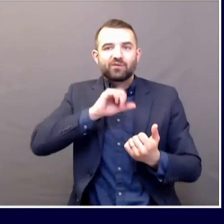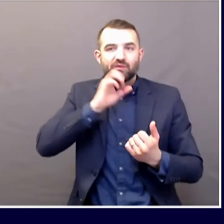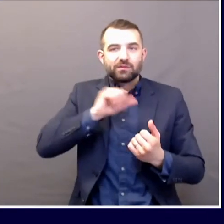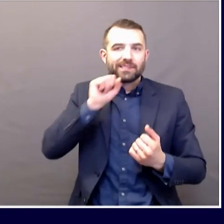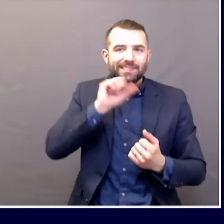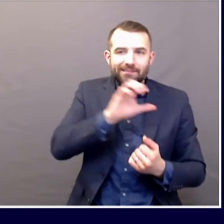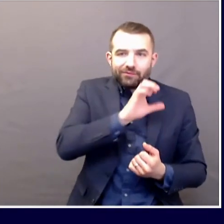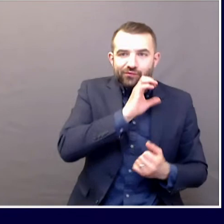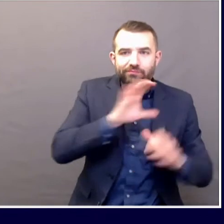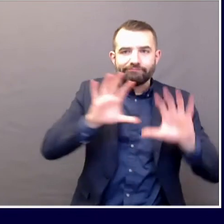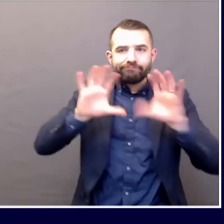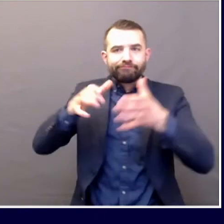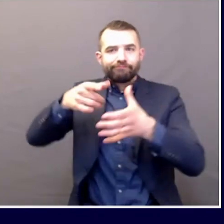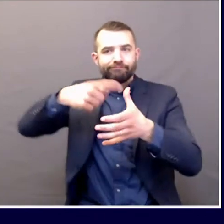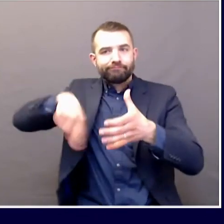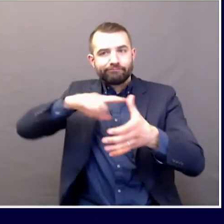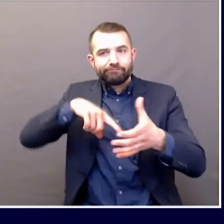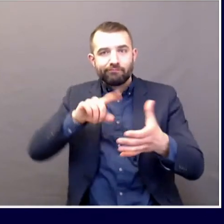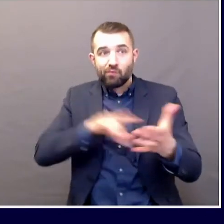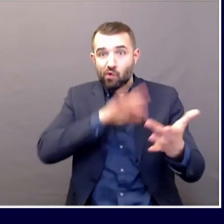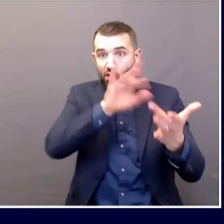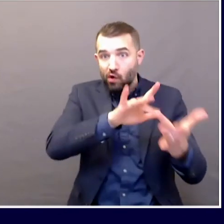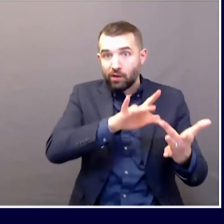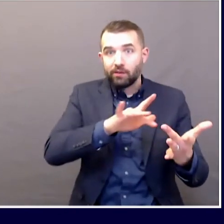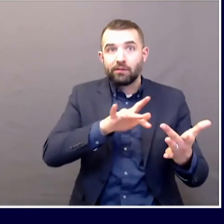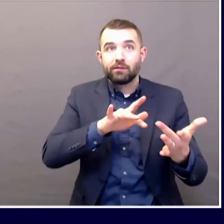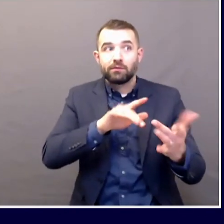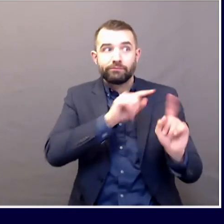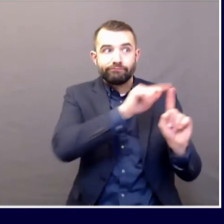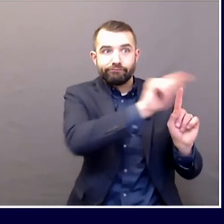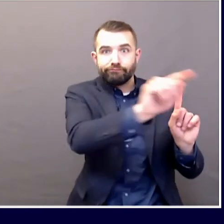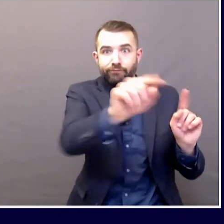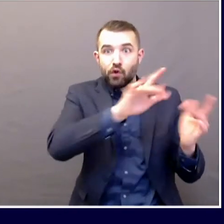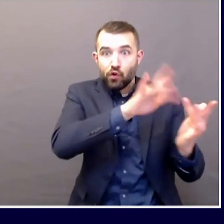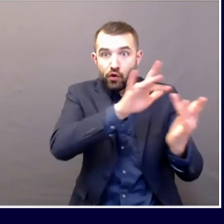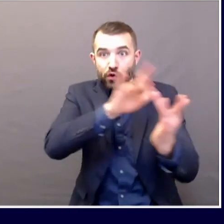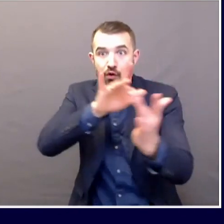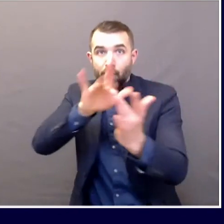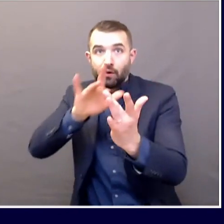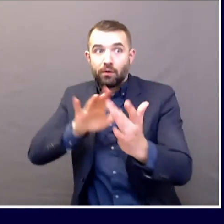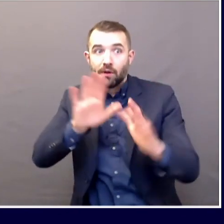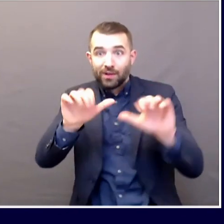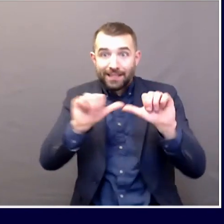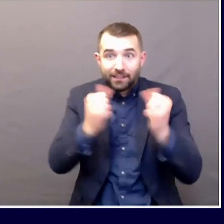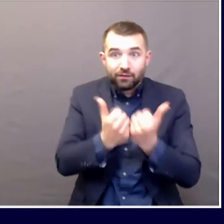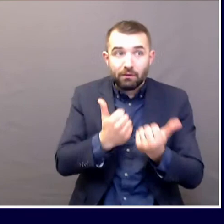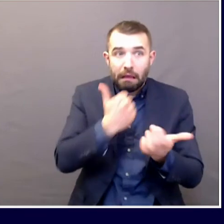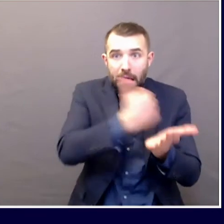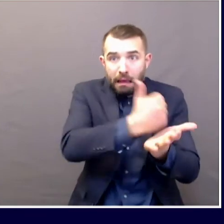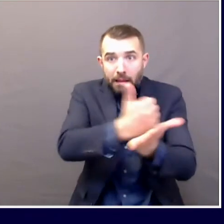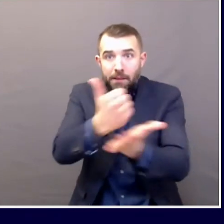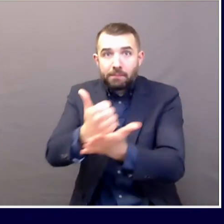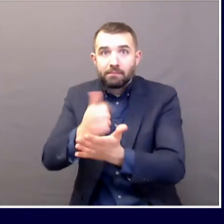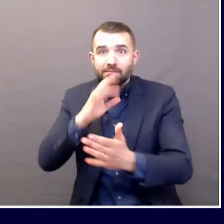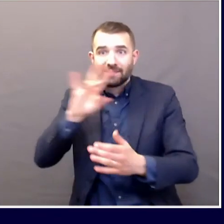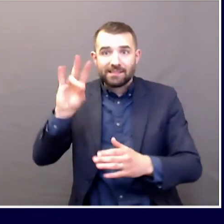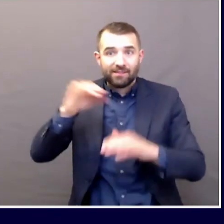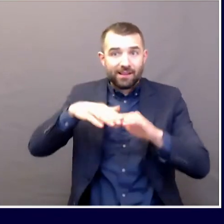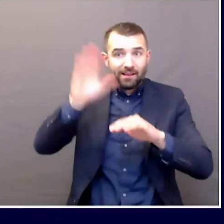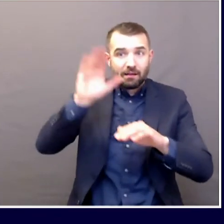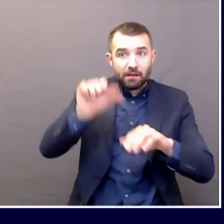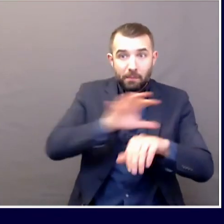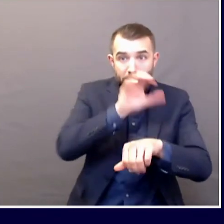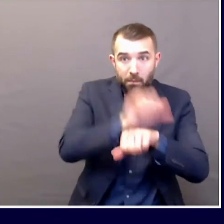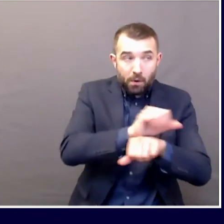people 70 and over navigate and find an appointment and actually get scheduled. We're also simultaneously working with other